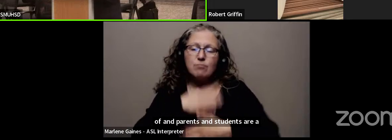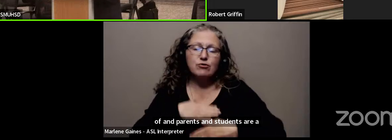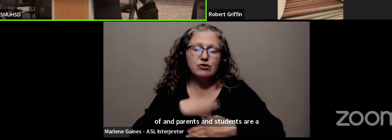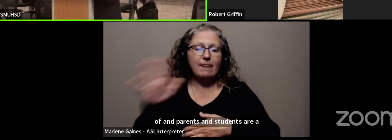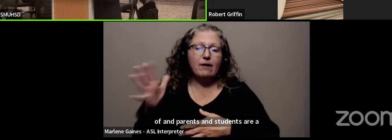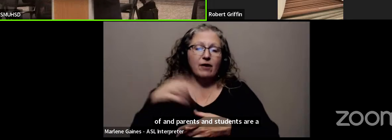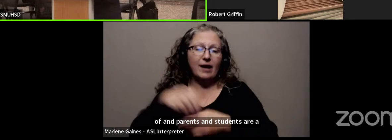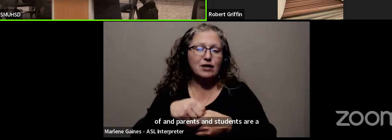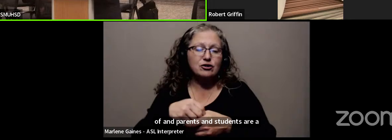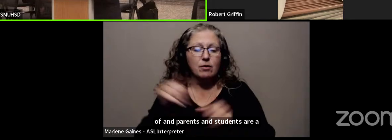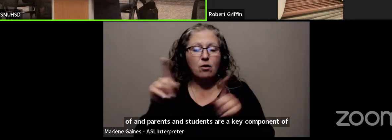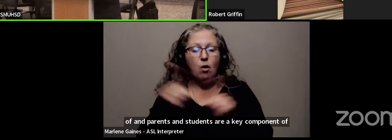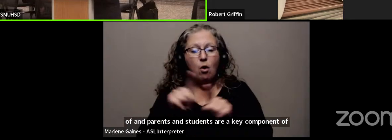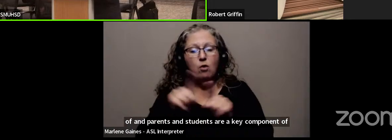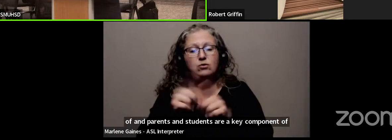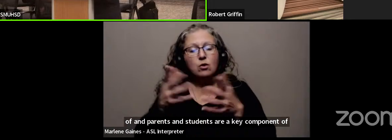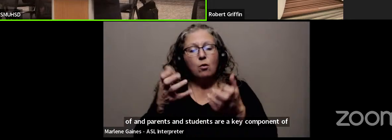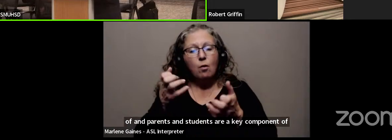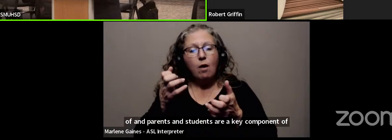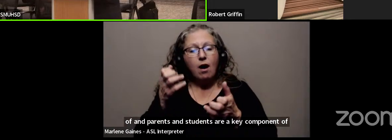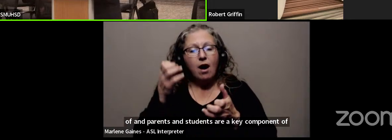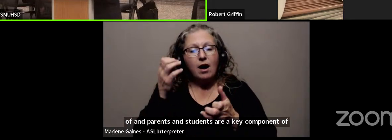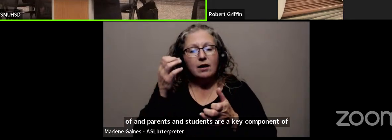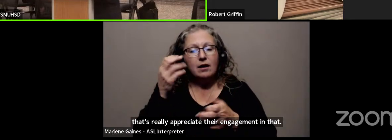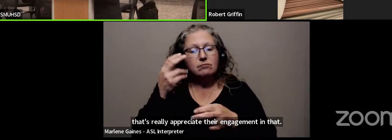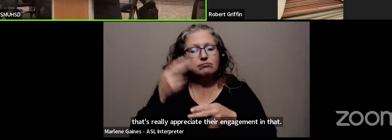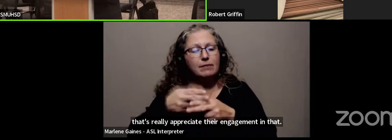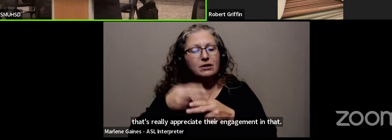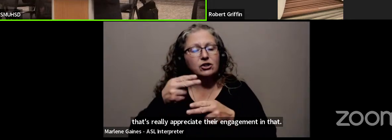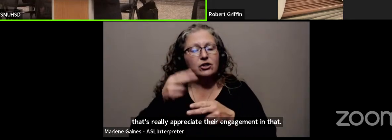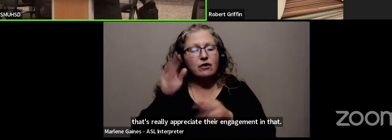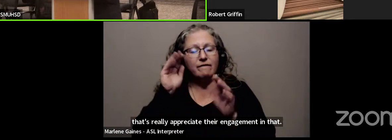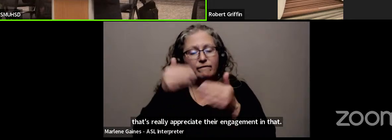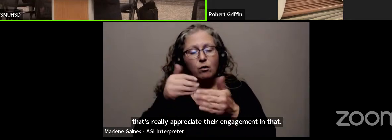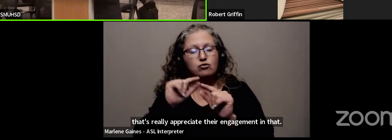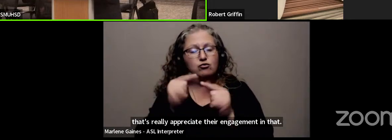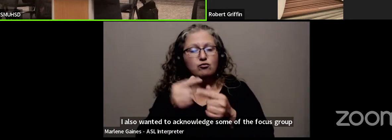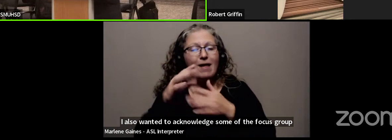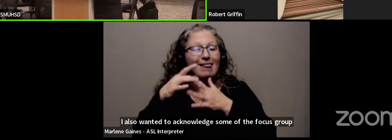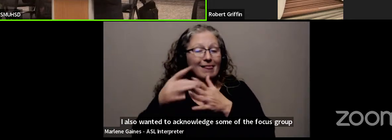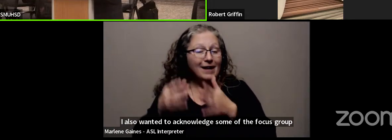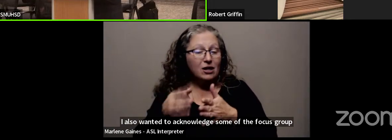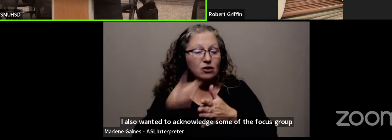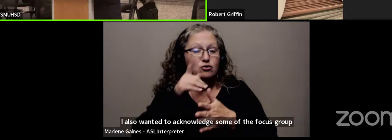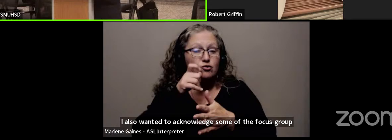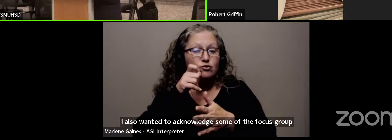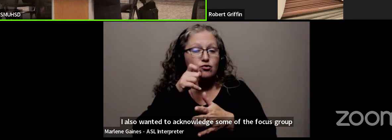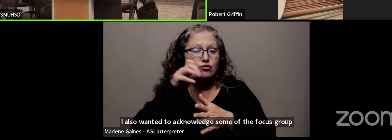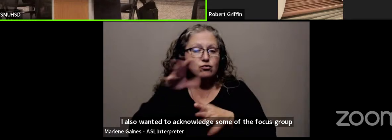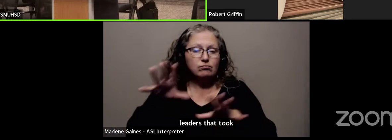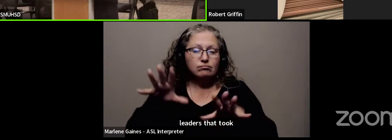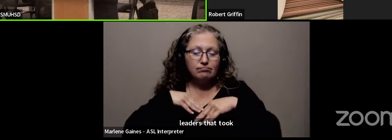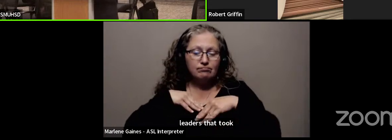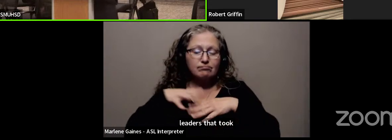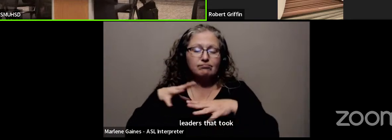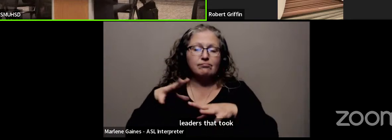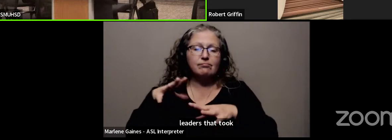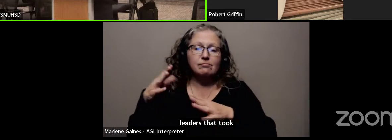I also wanted to acknowledge some of the focus group leaders that took on that added responsibility